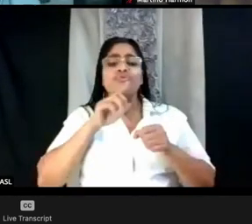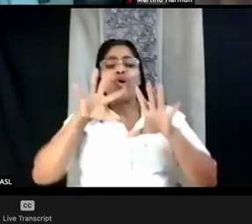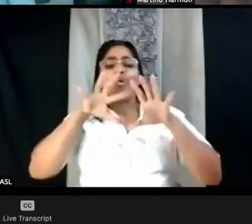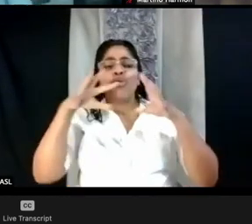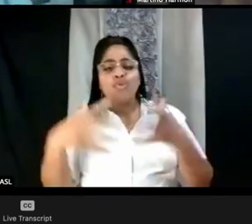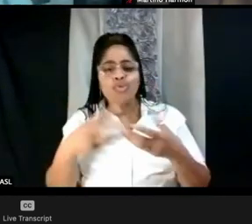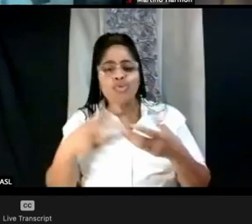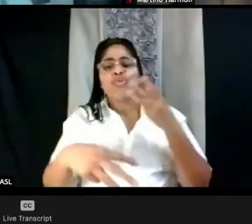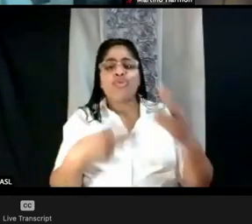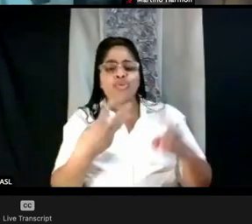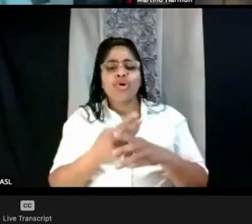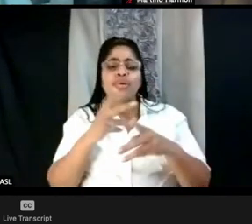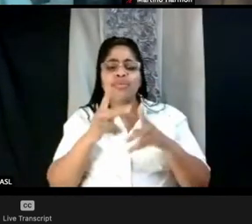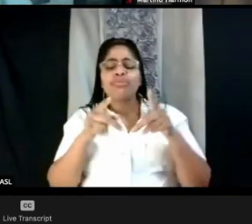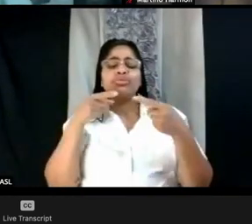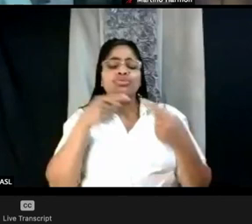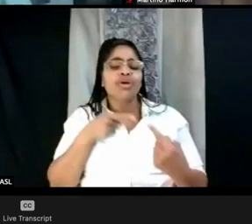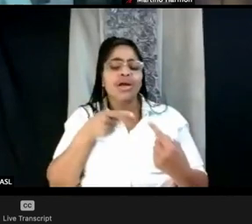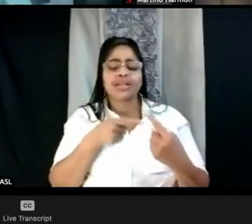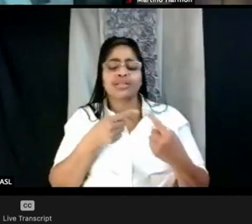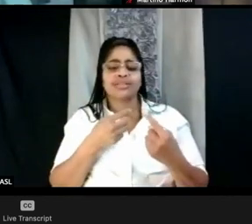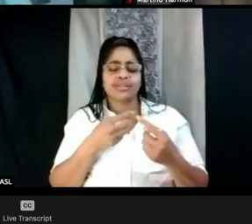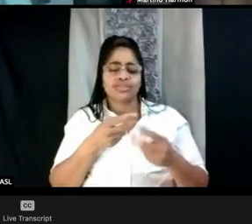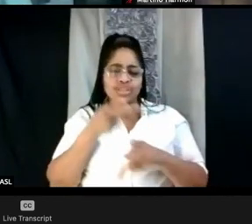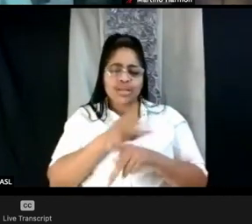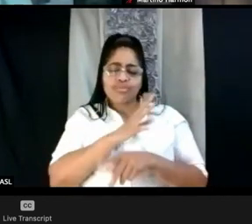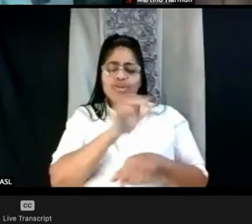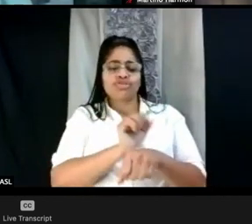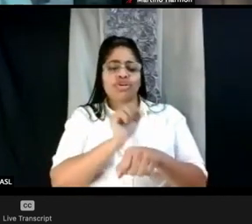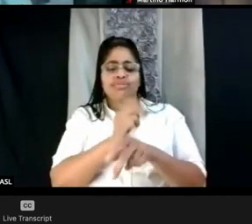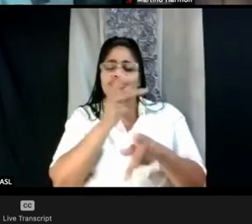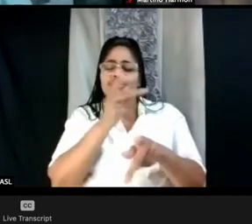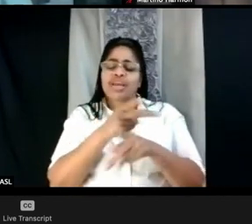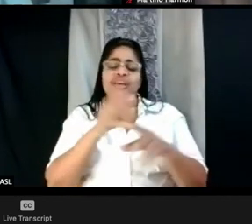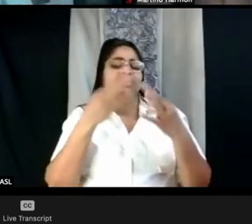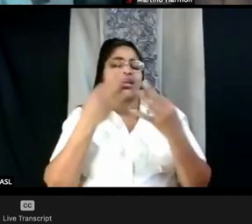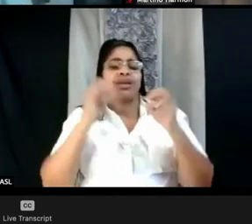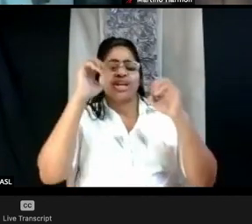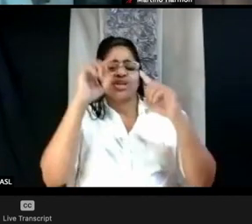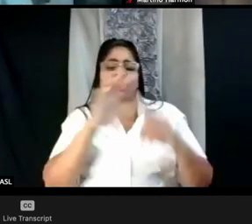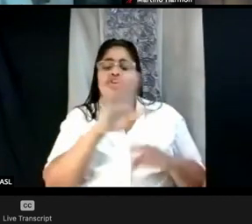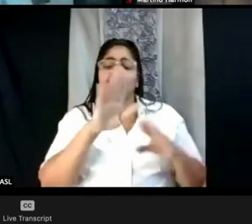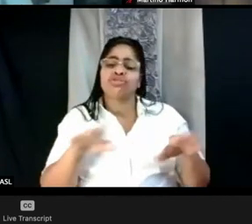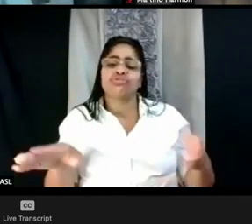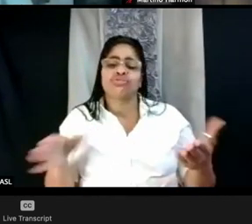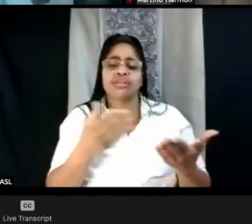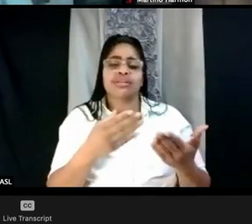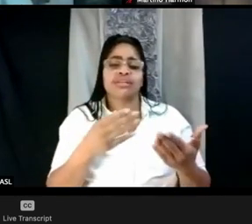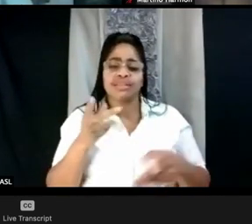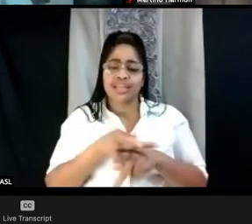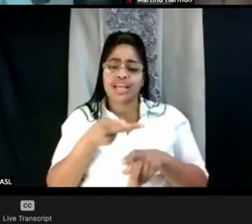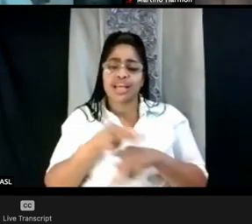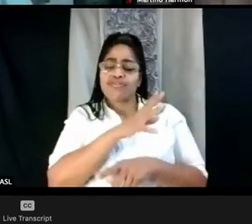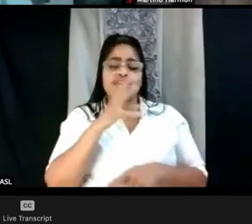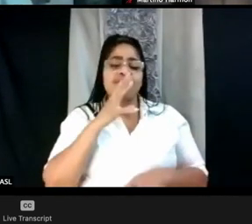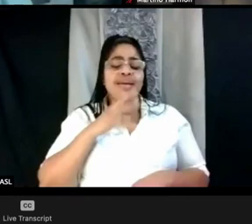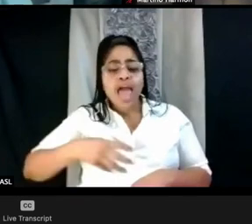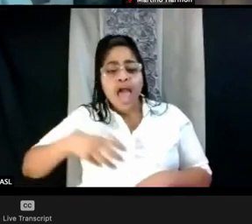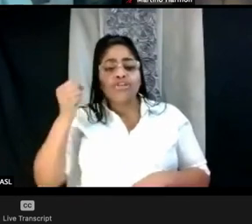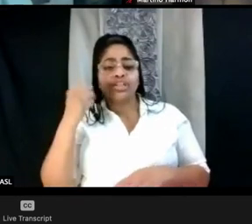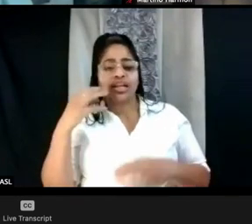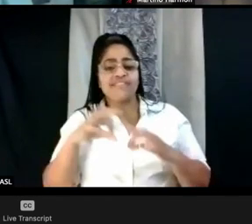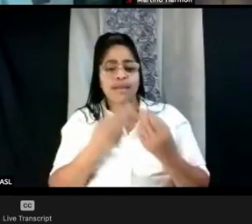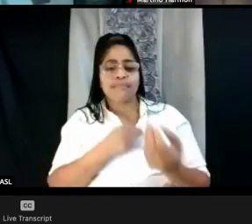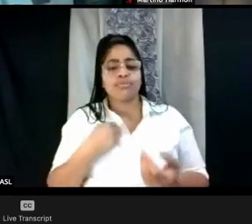now to hold down their jobs, take care of their family, educate their children, take care of their elderly relatives as